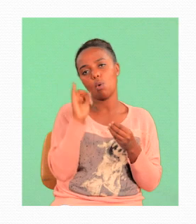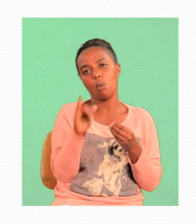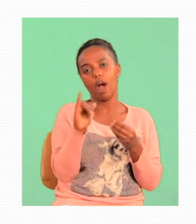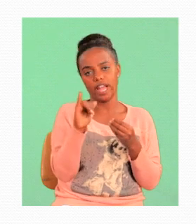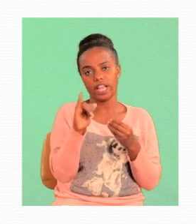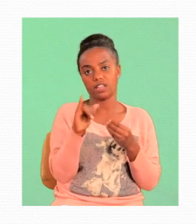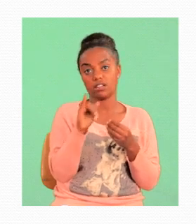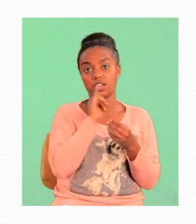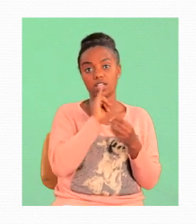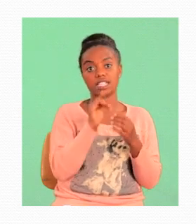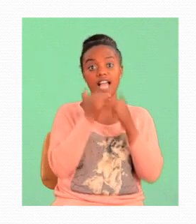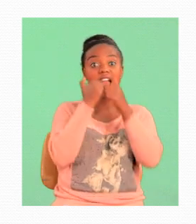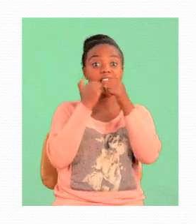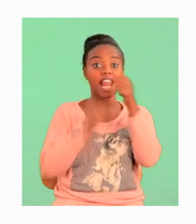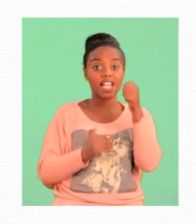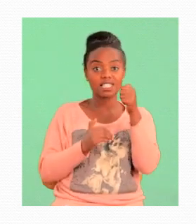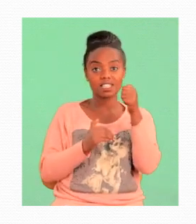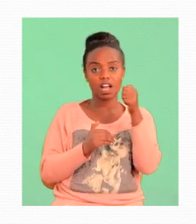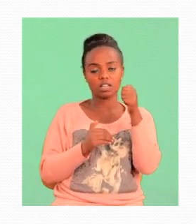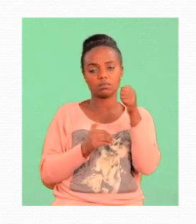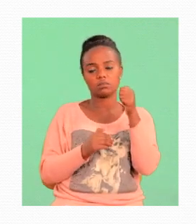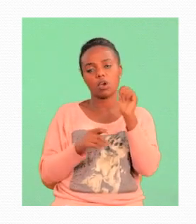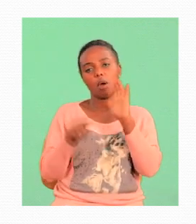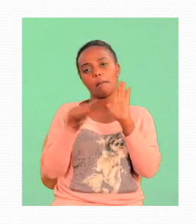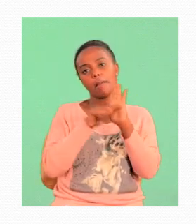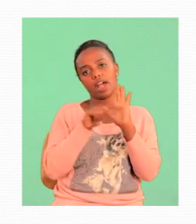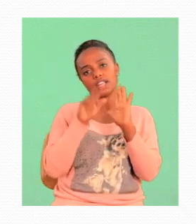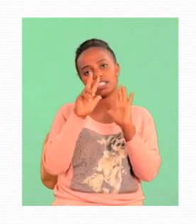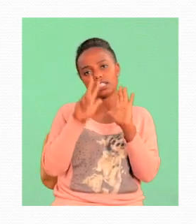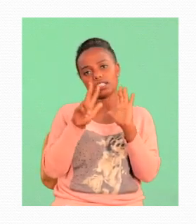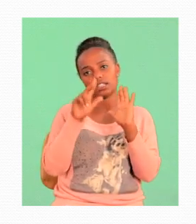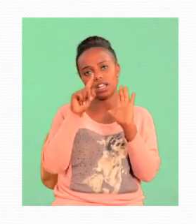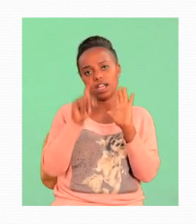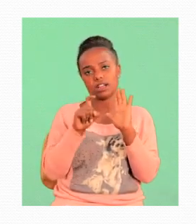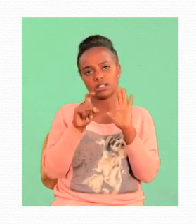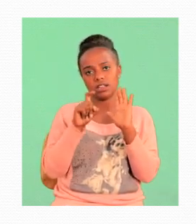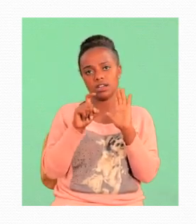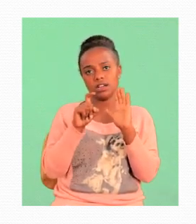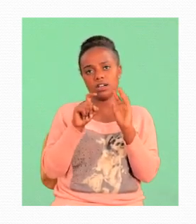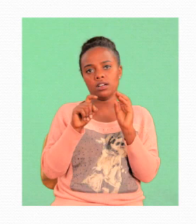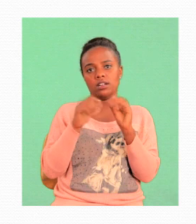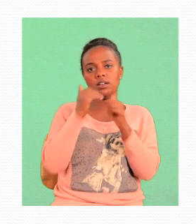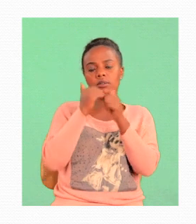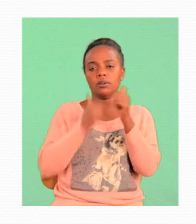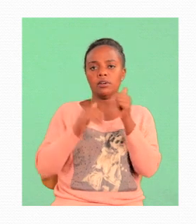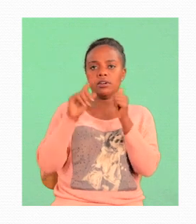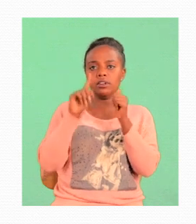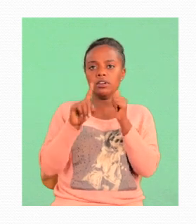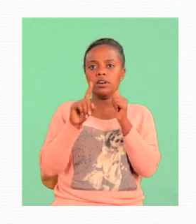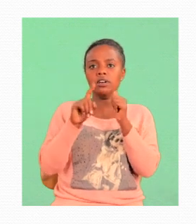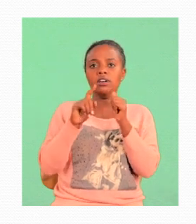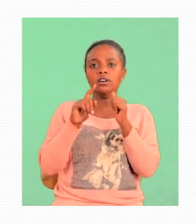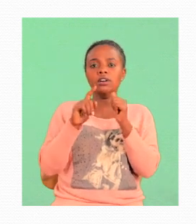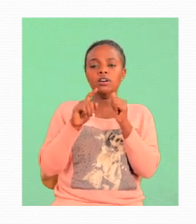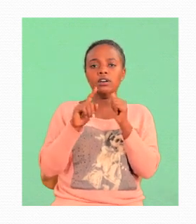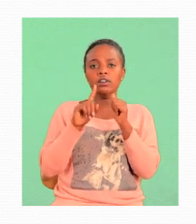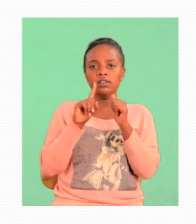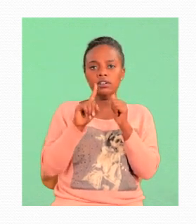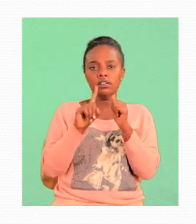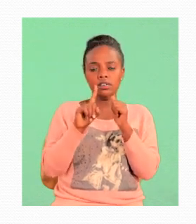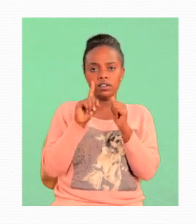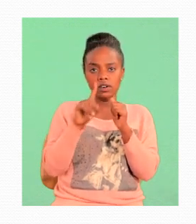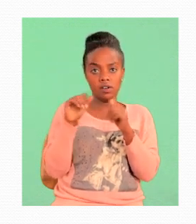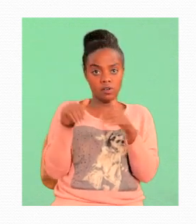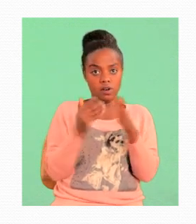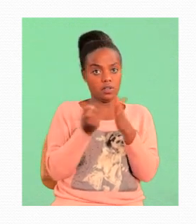y is less than minus 3x minus 1. It's one way of